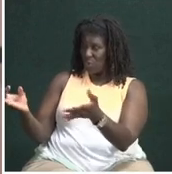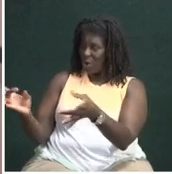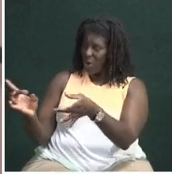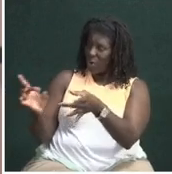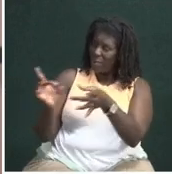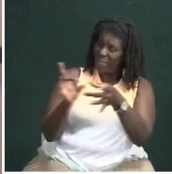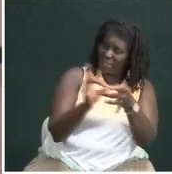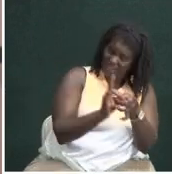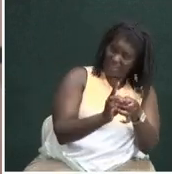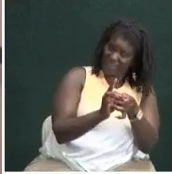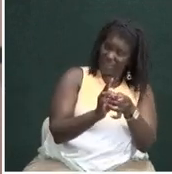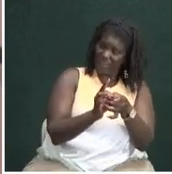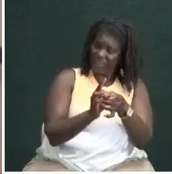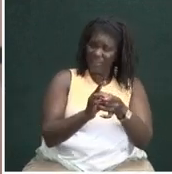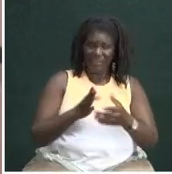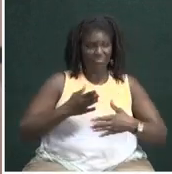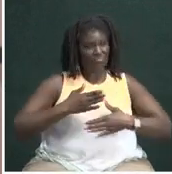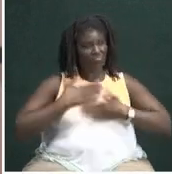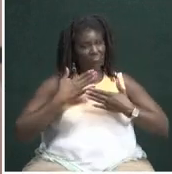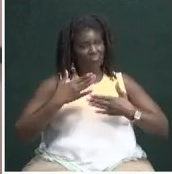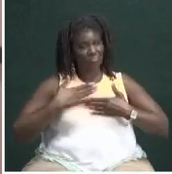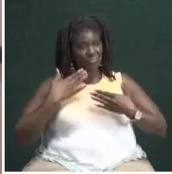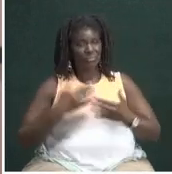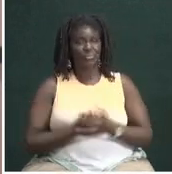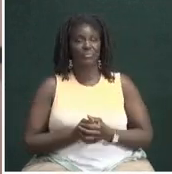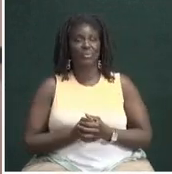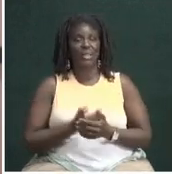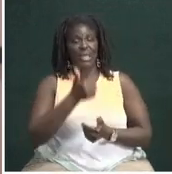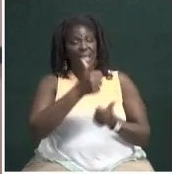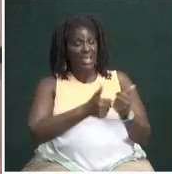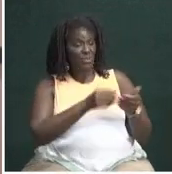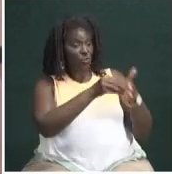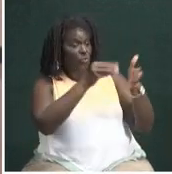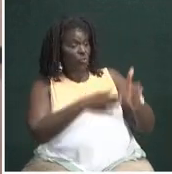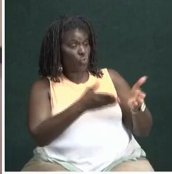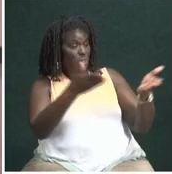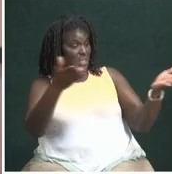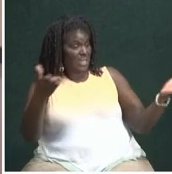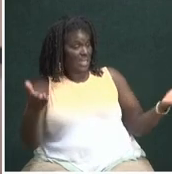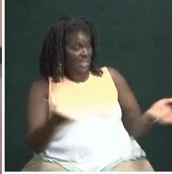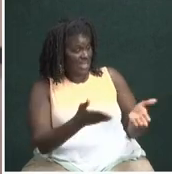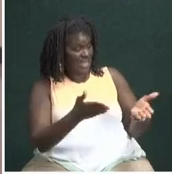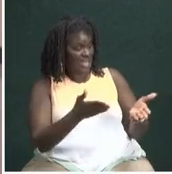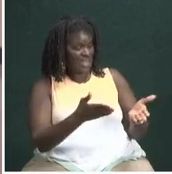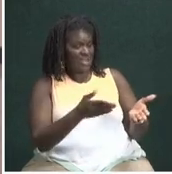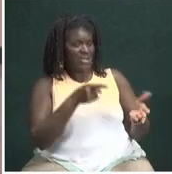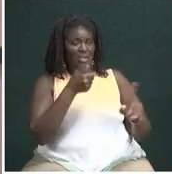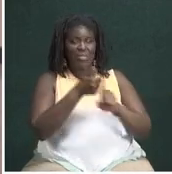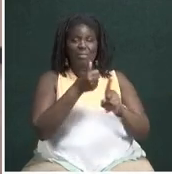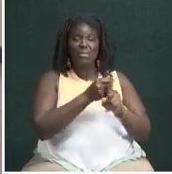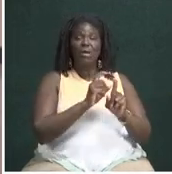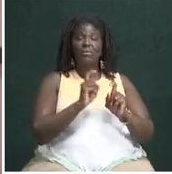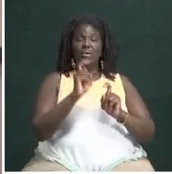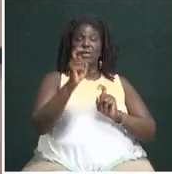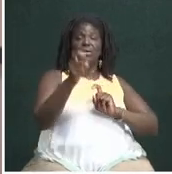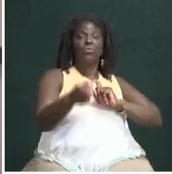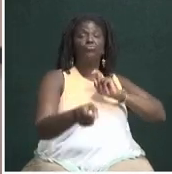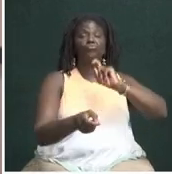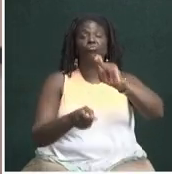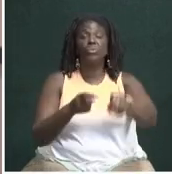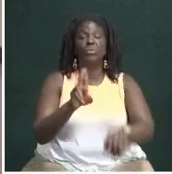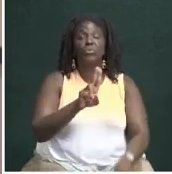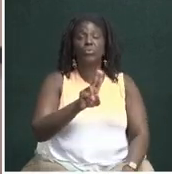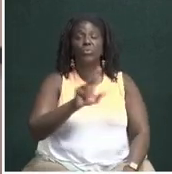you join them in their joy. Every candidate here has made a lasting contribution to the University of La